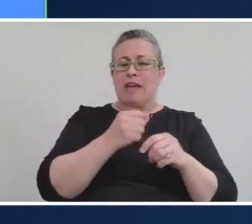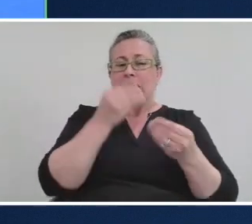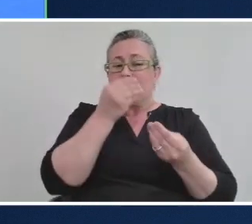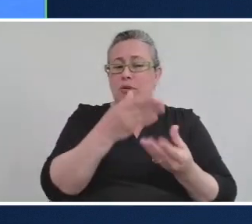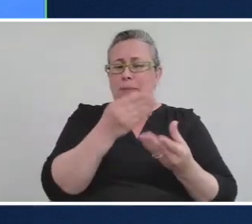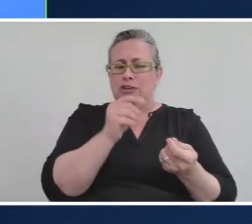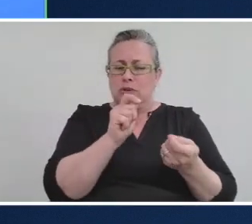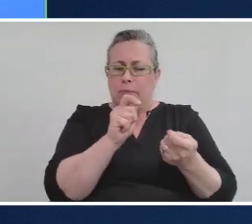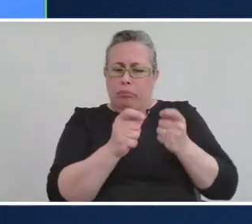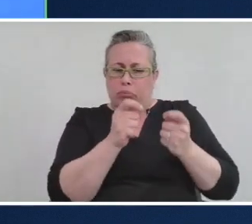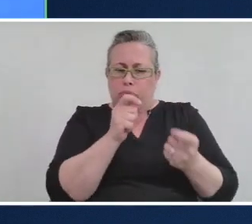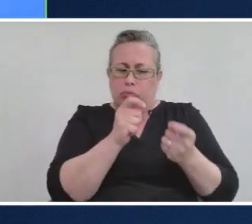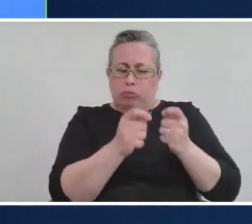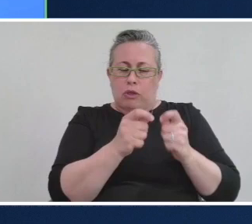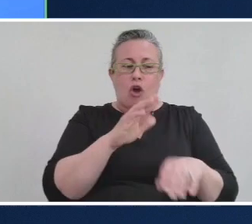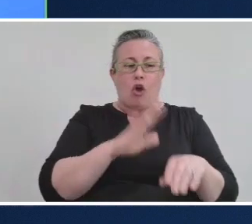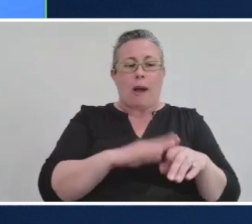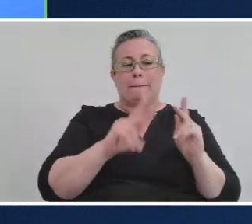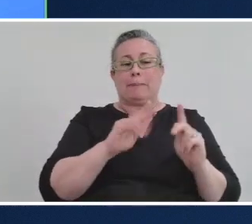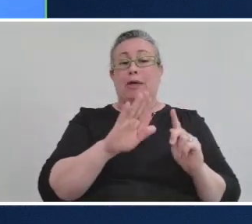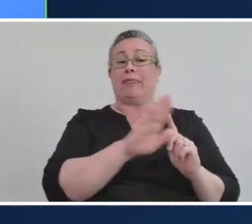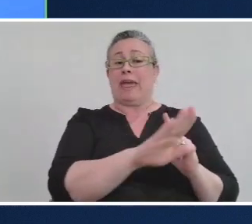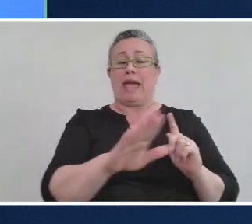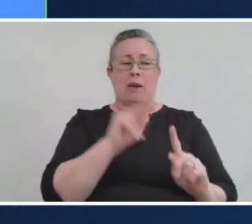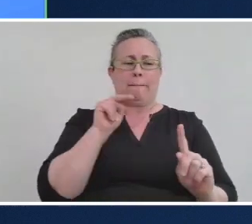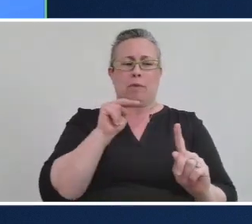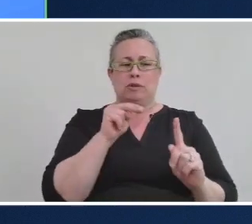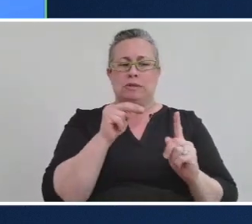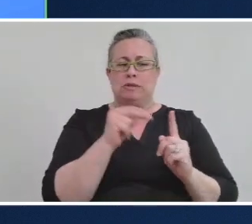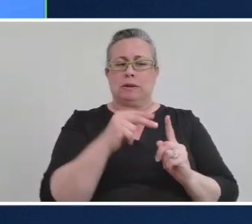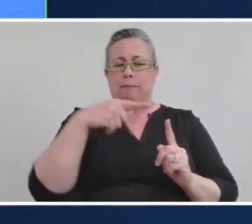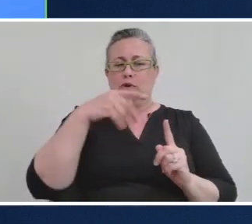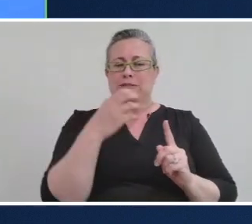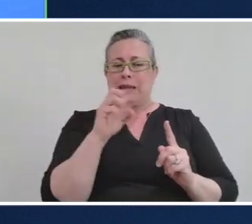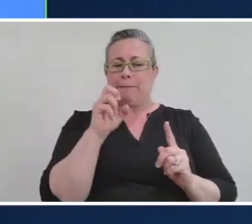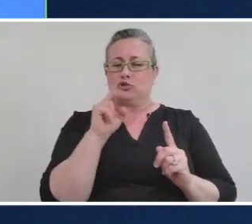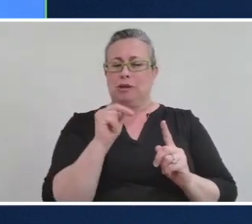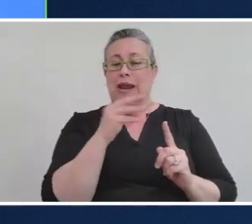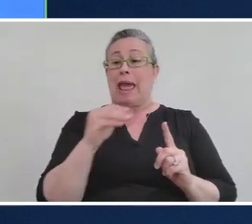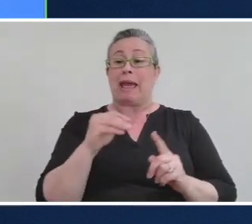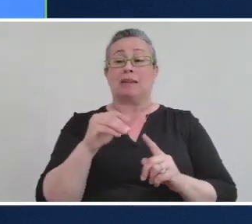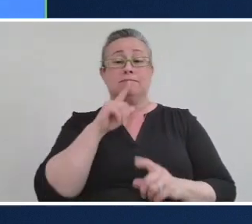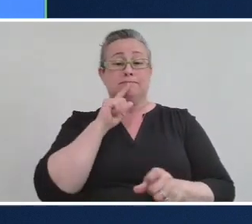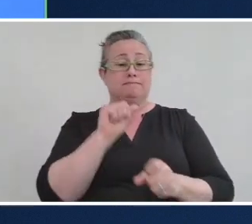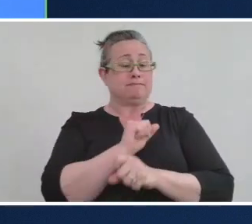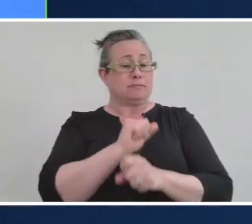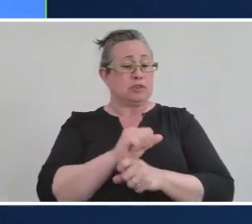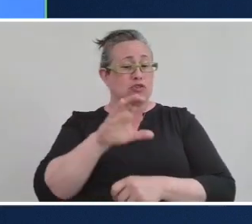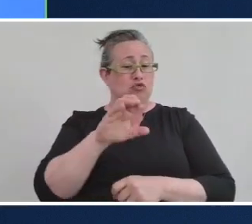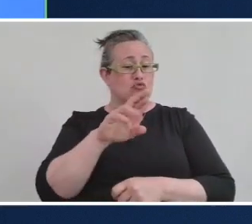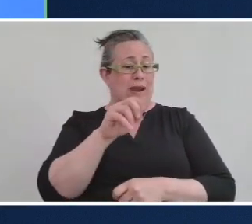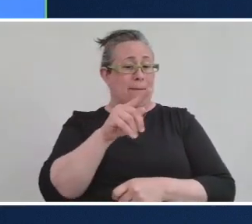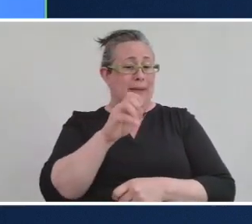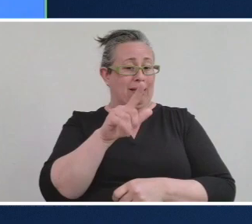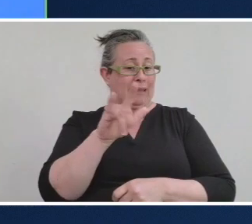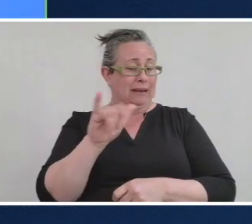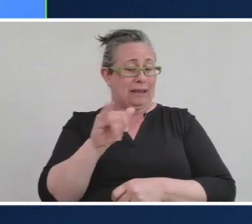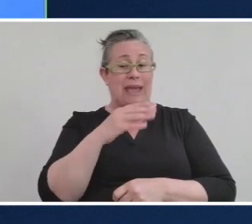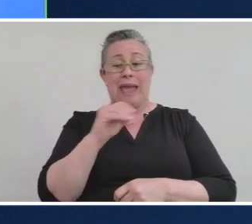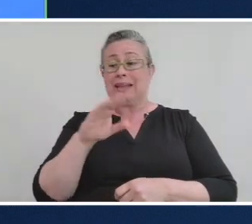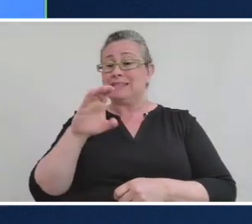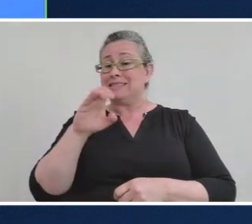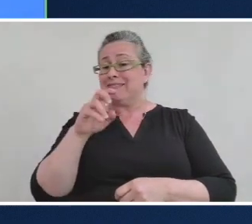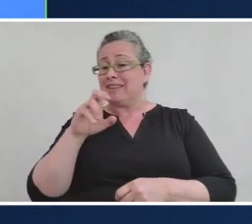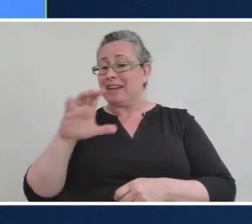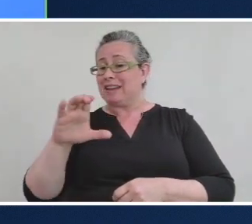people's perceptions and of the actual credibility of elections? Similarly, civic space, as